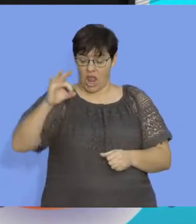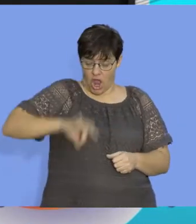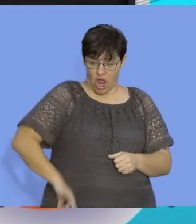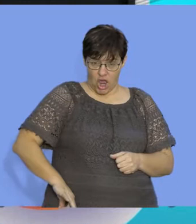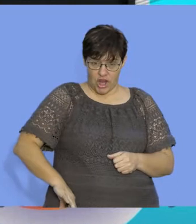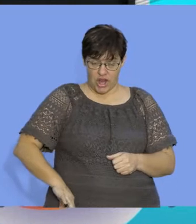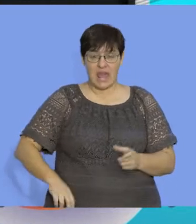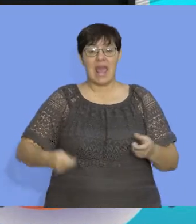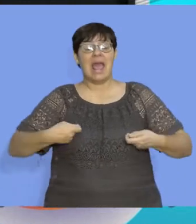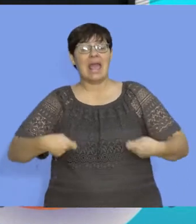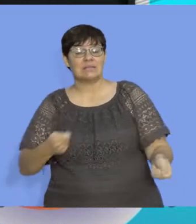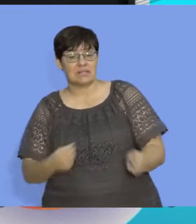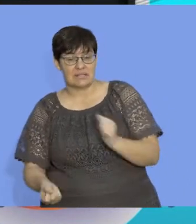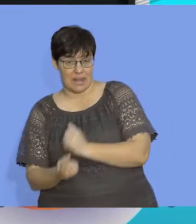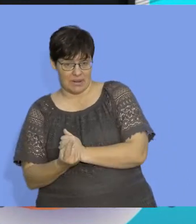the fixed